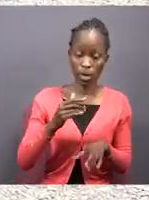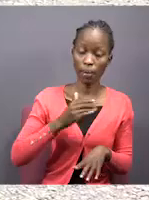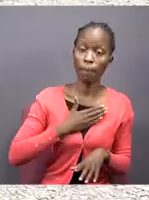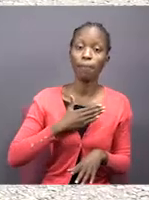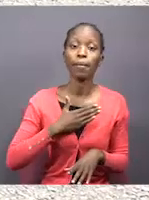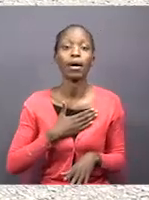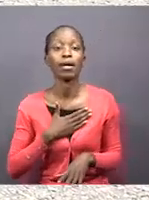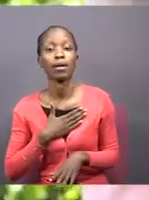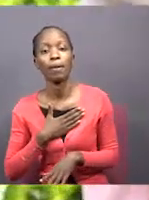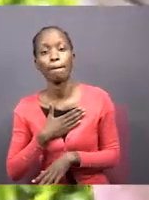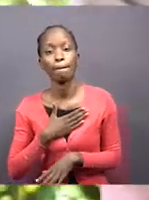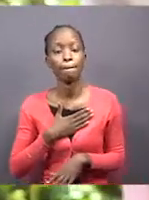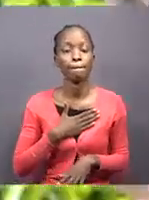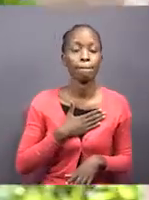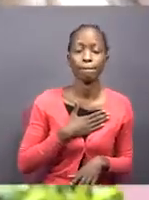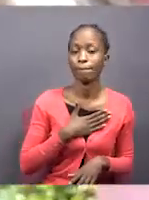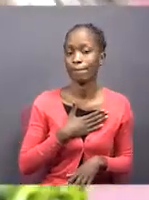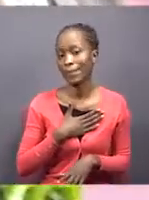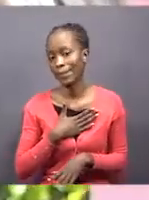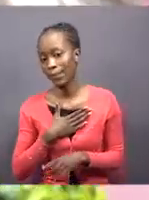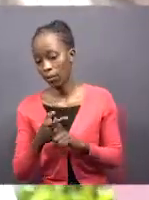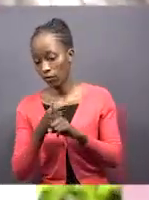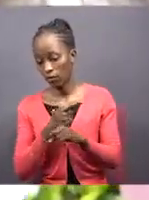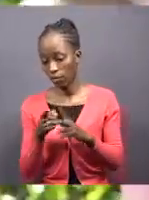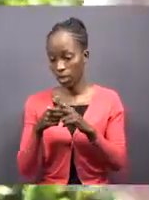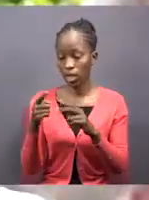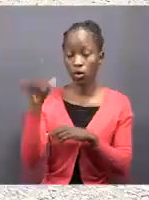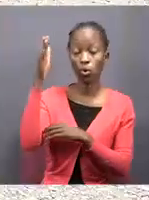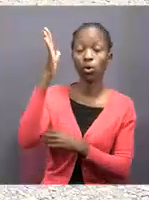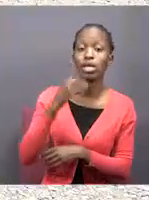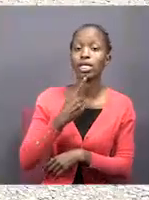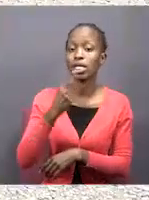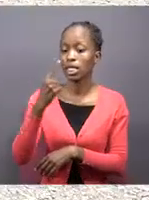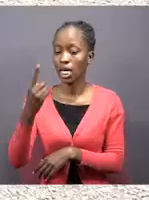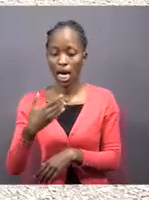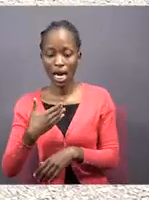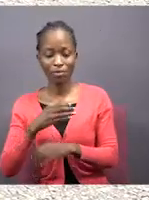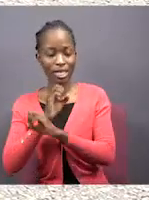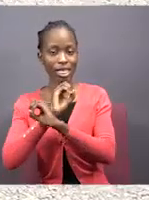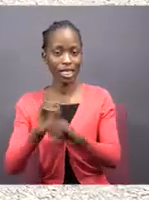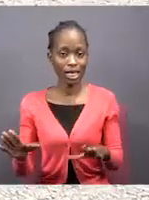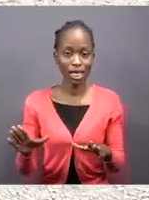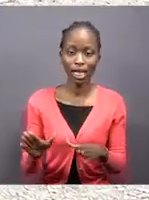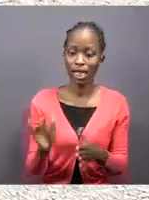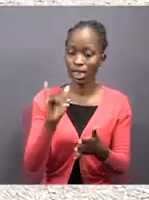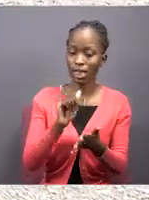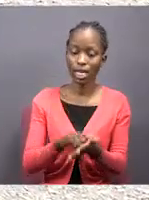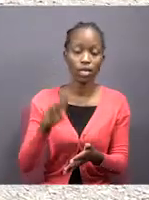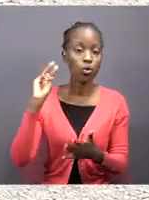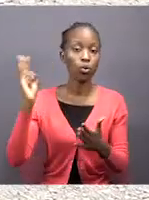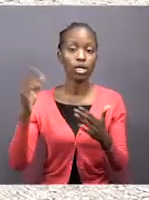the start. God says there's nothing that will keep